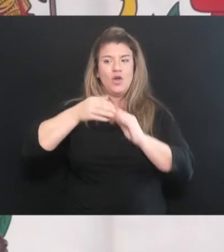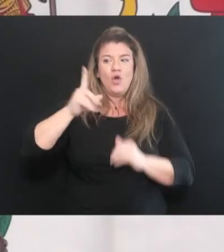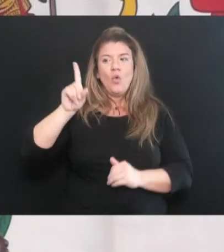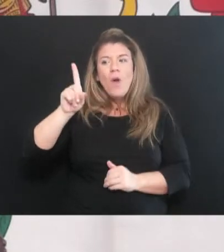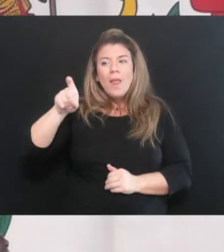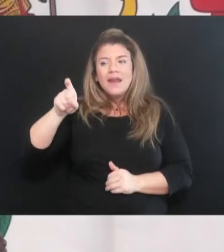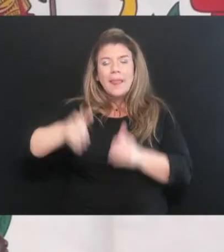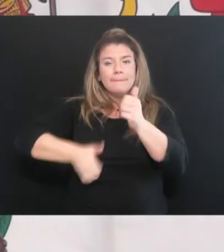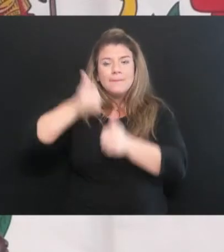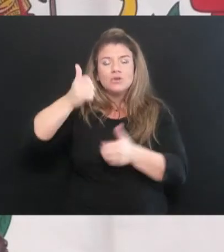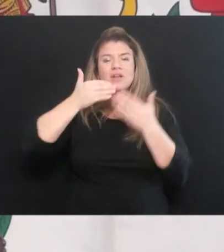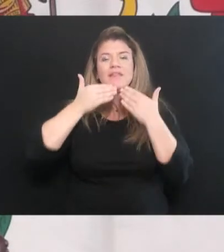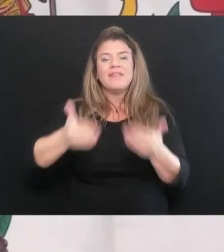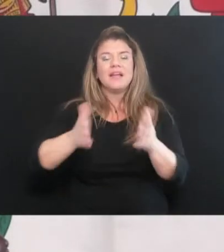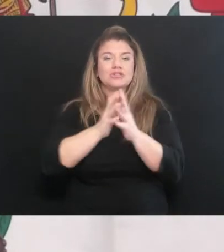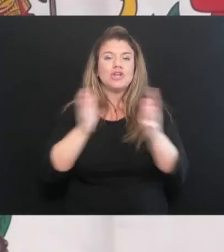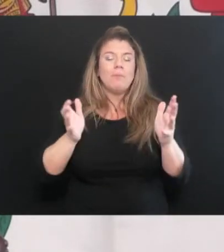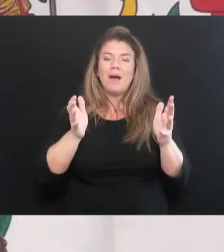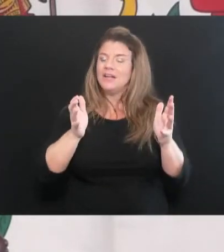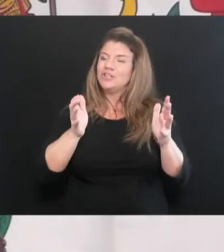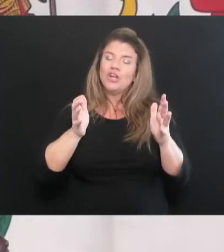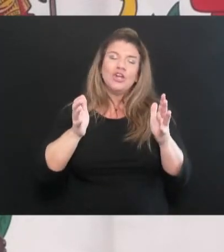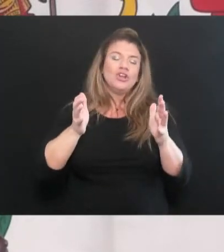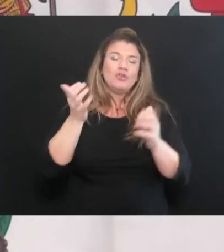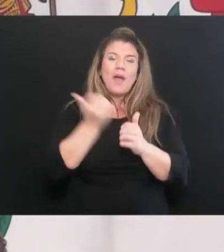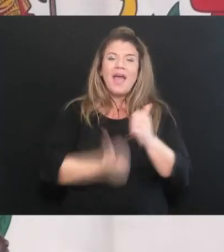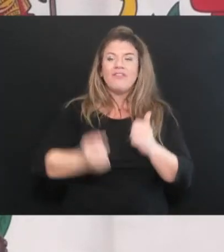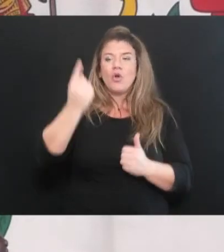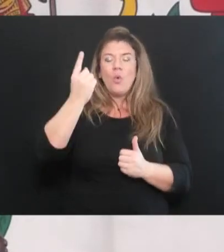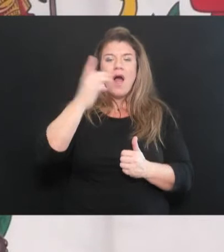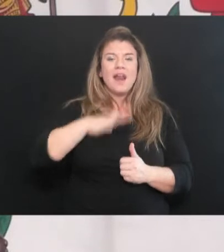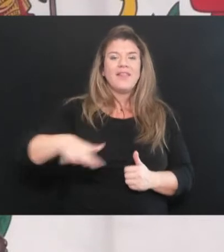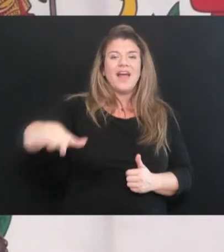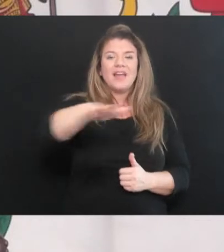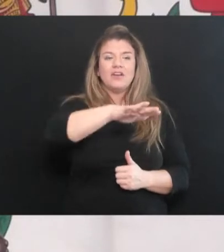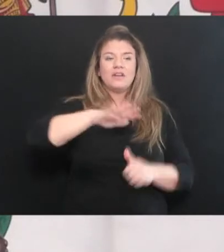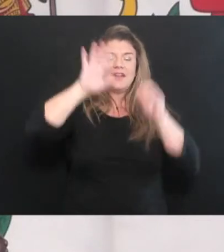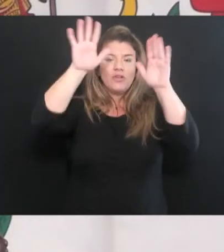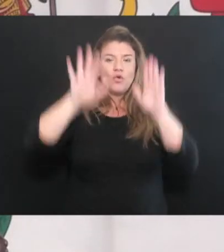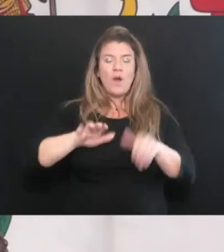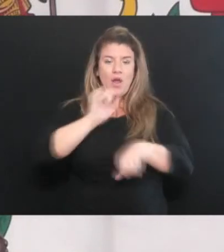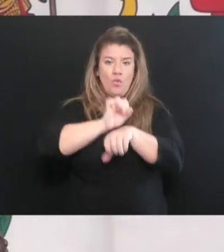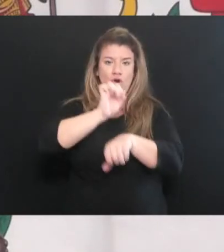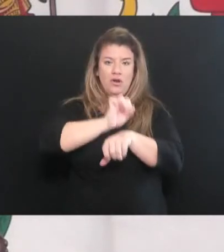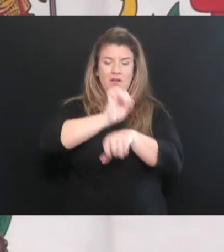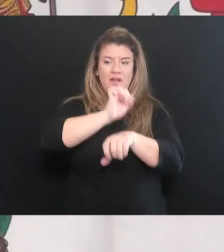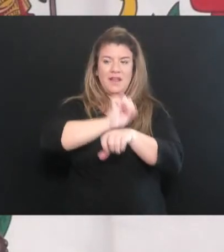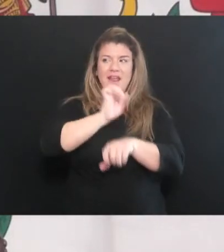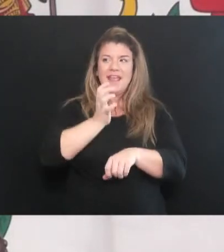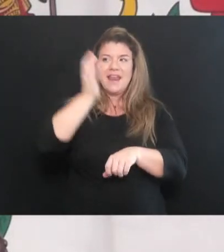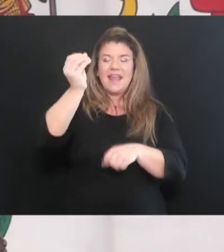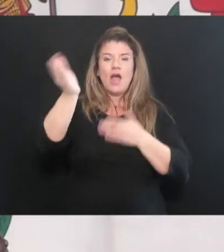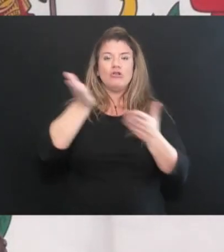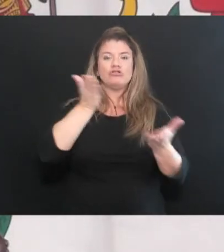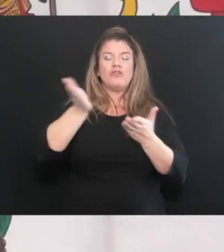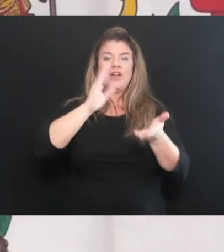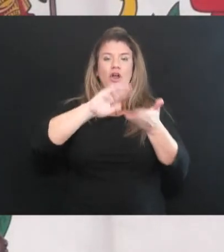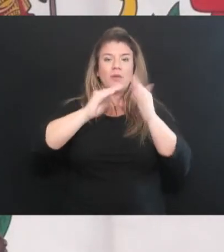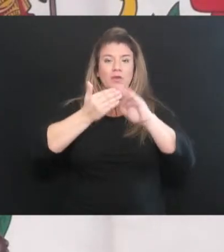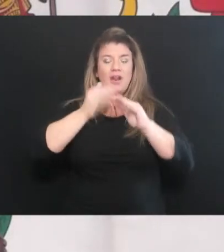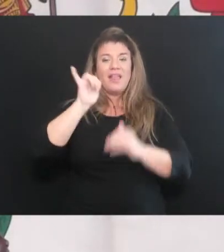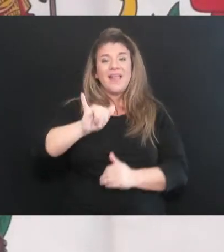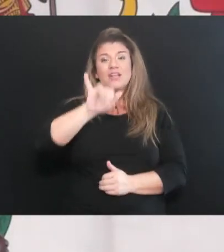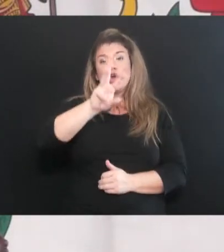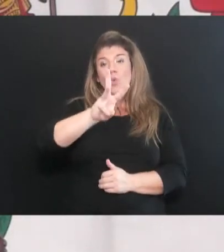So thanks so much to all those that did all that great work in getting out and serving our communities. That's the West